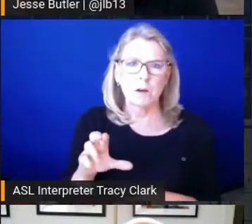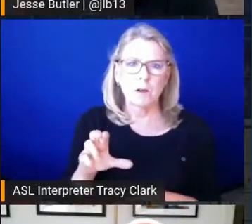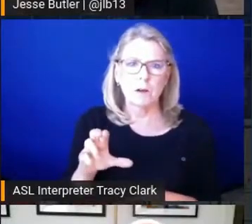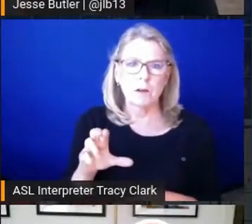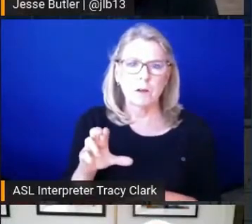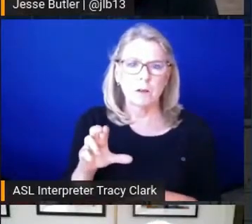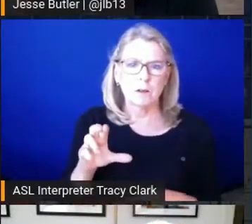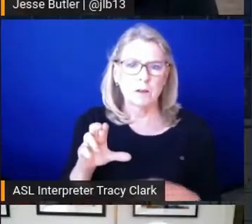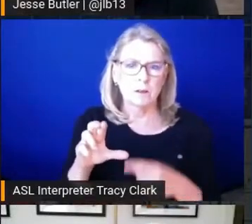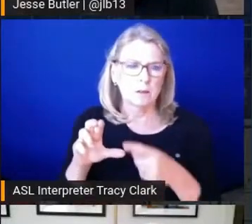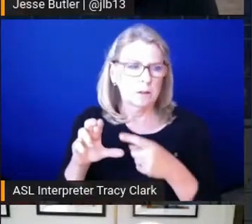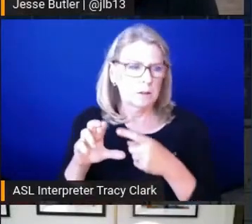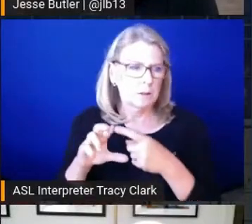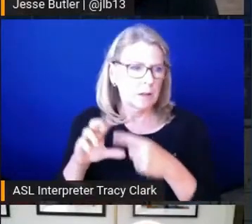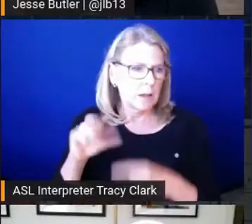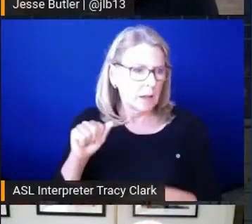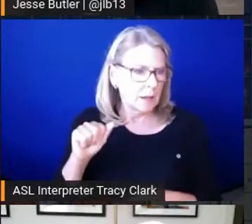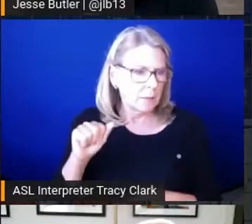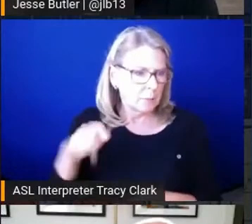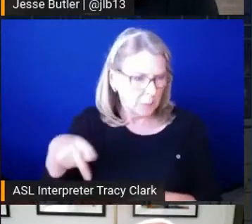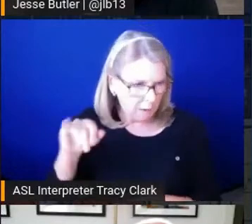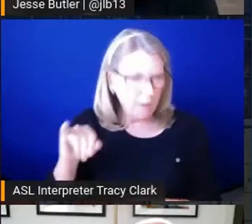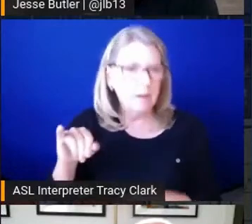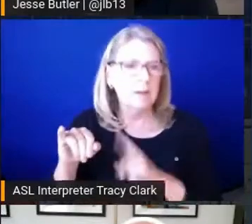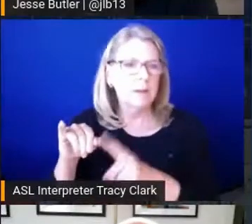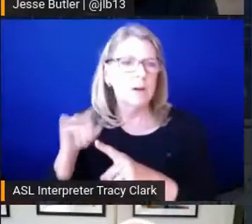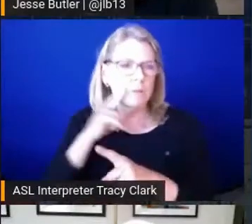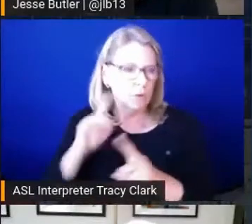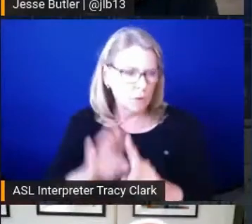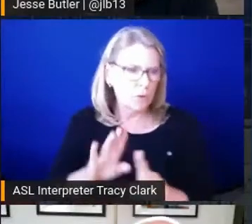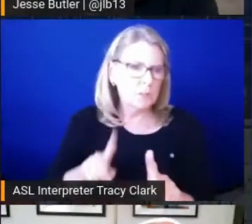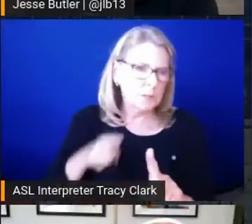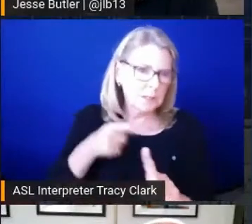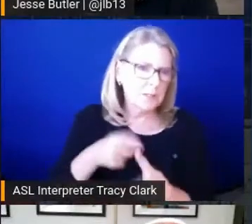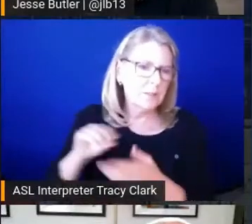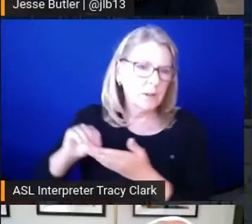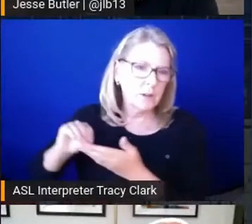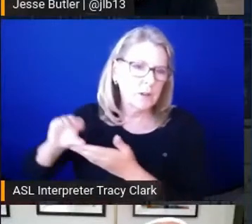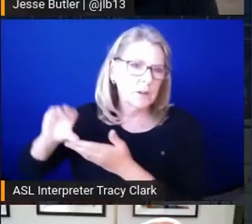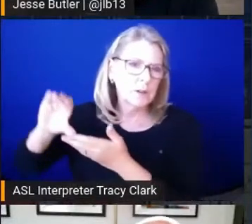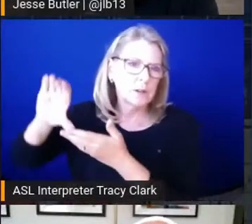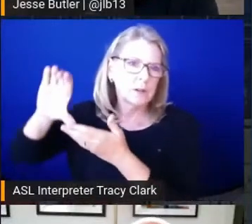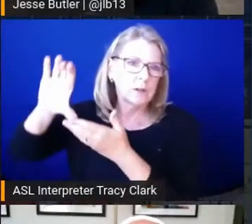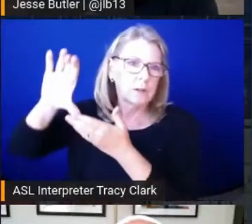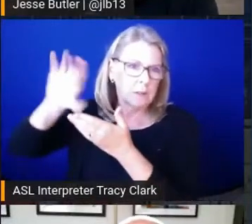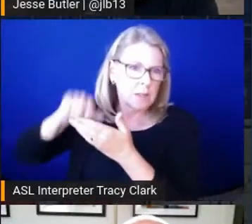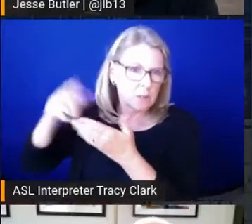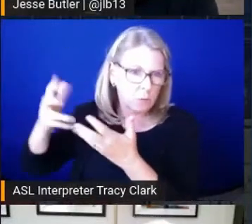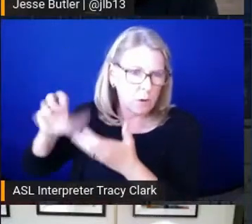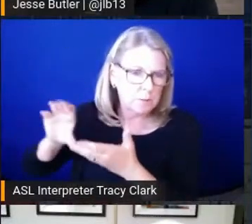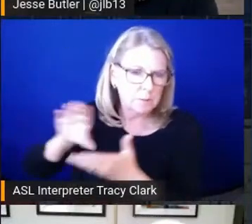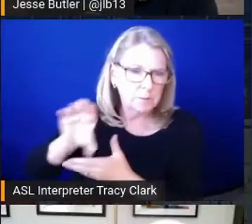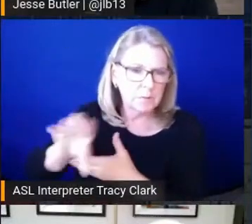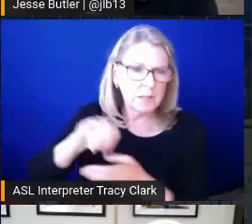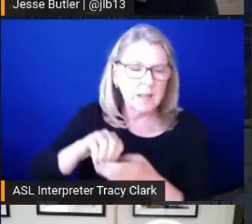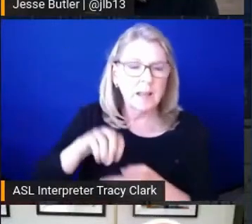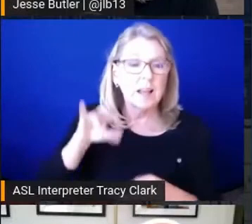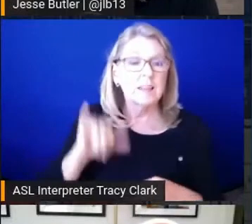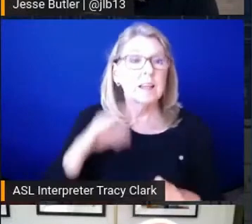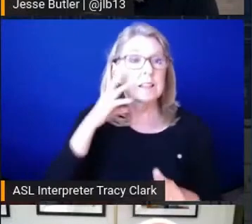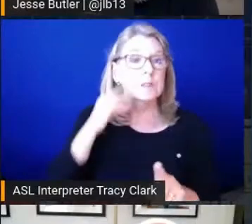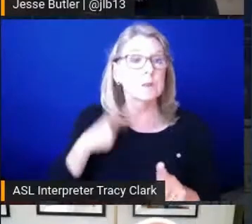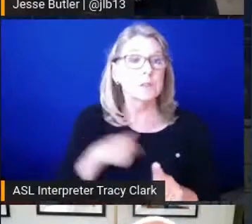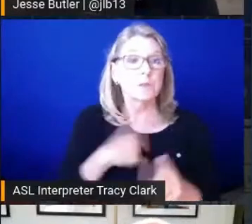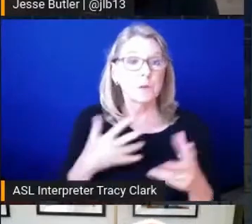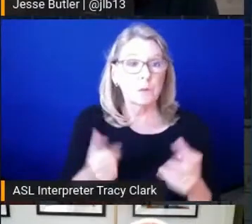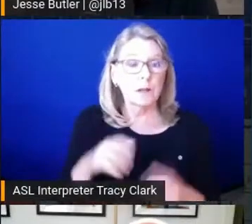particular repository. So this is the end user experience that we want ACK controllers to provide. I'm just going to throw out